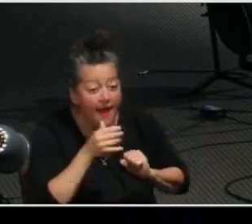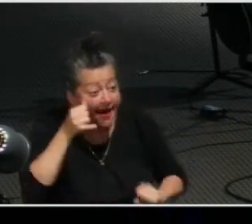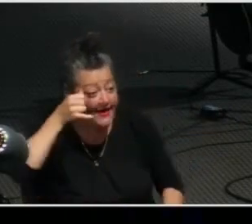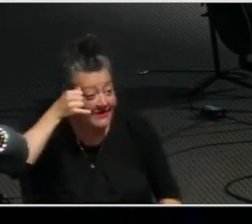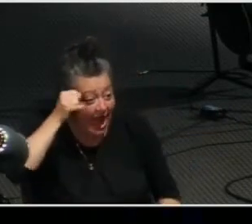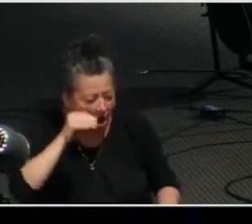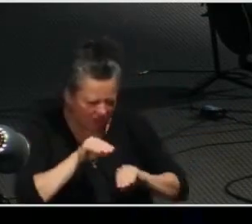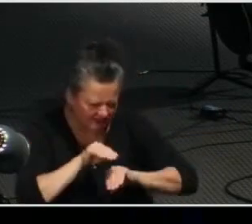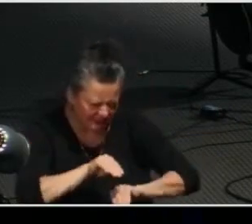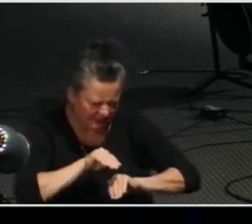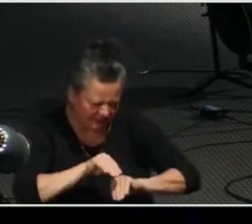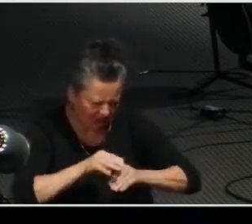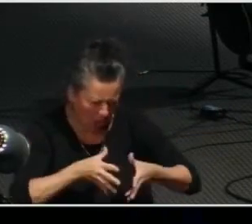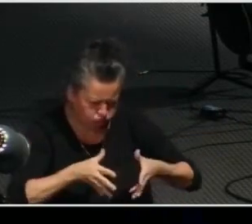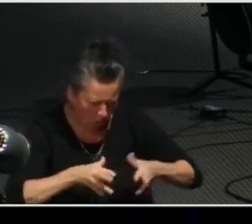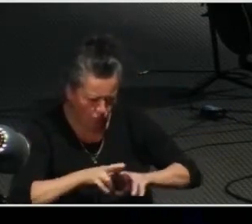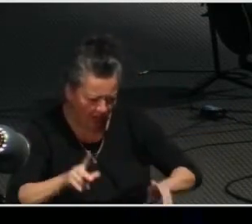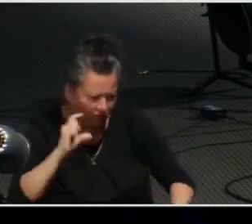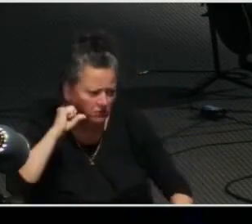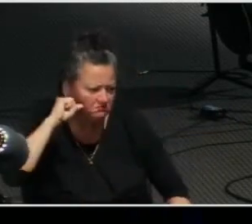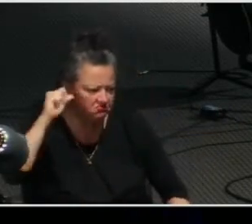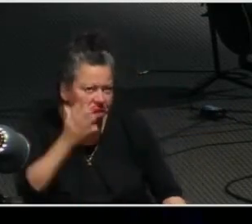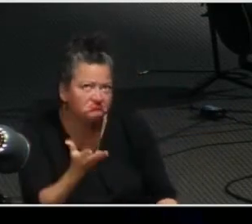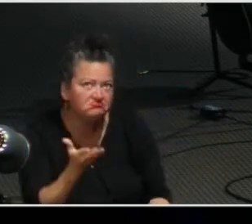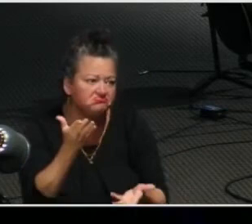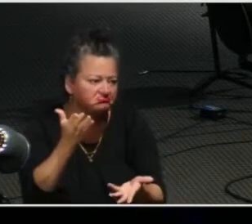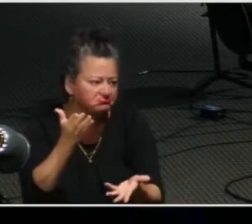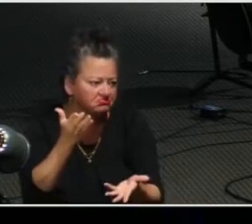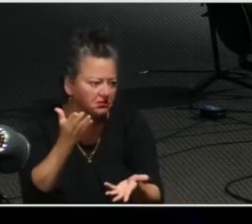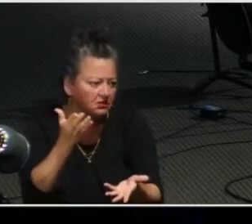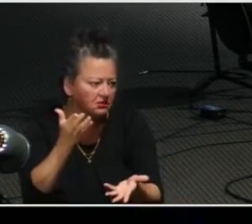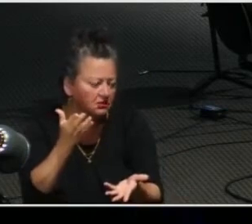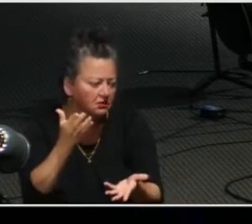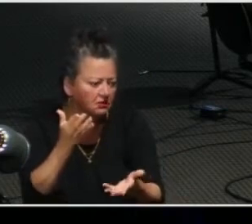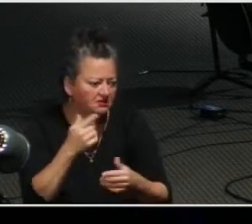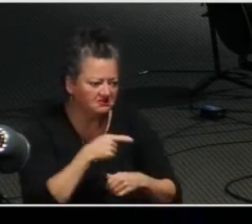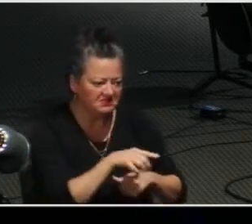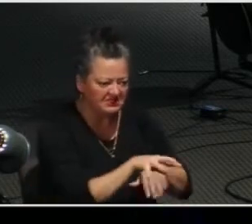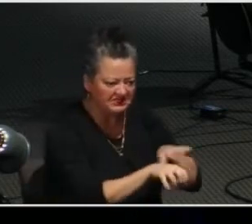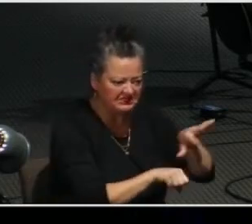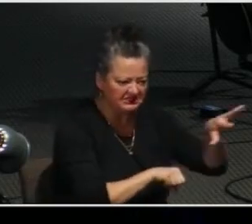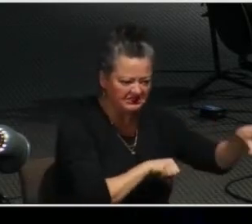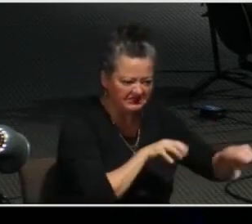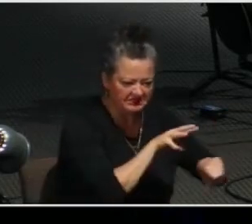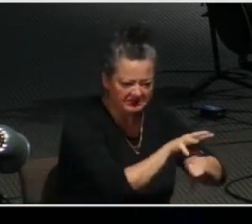the righteous person. He does not resist you.